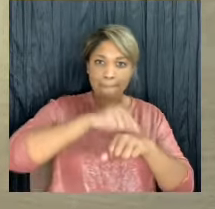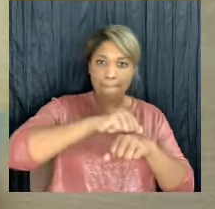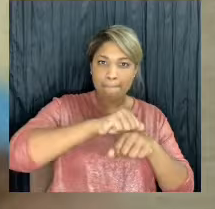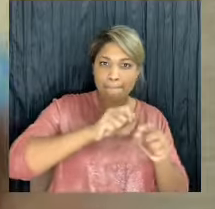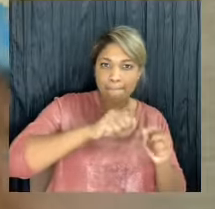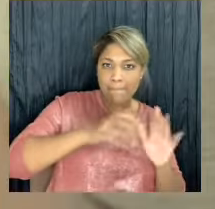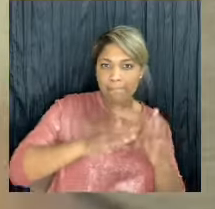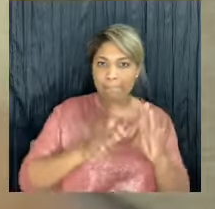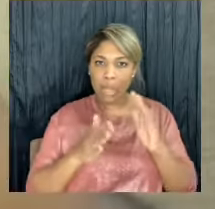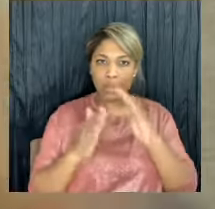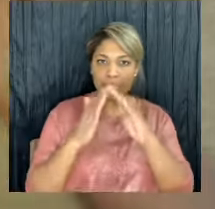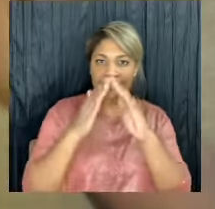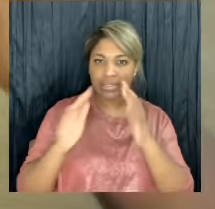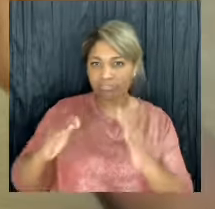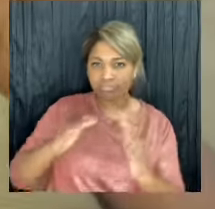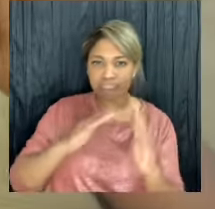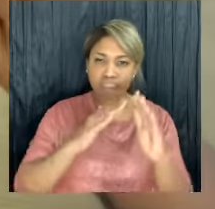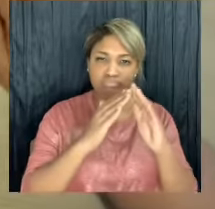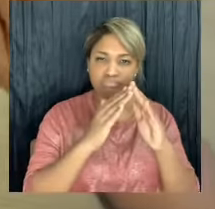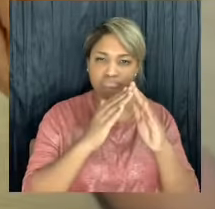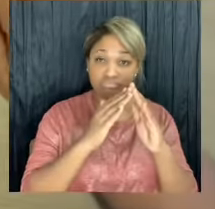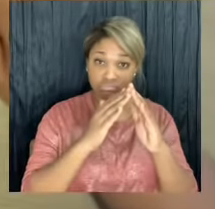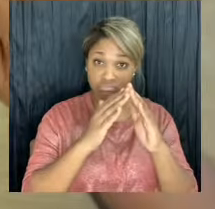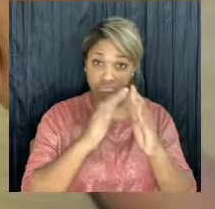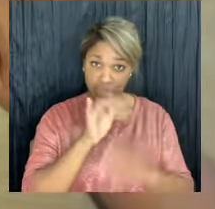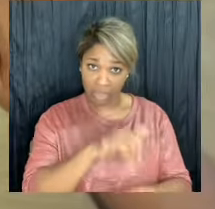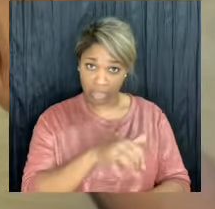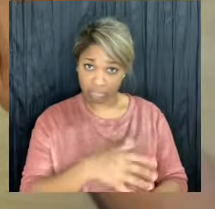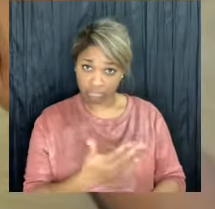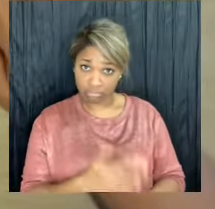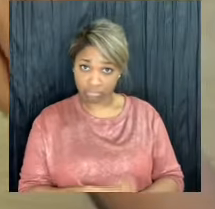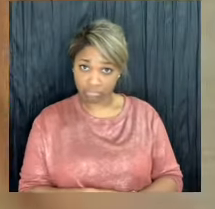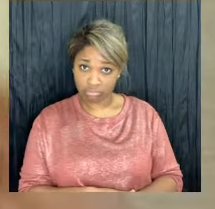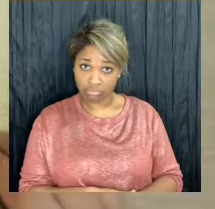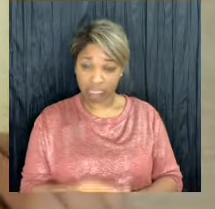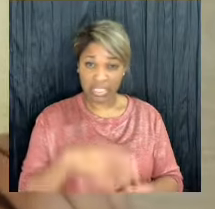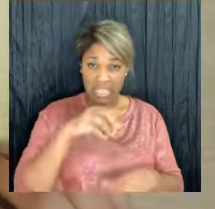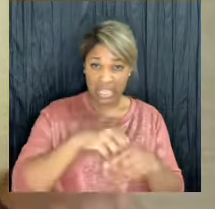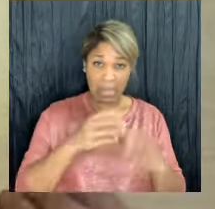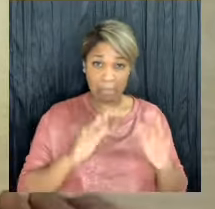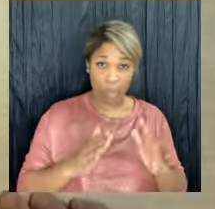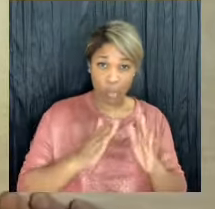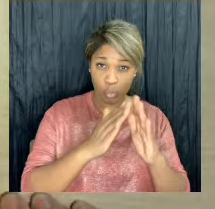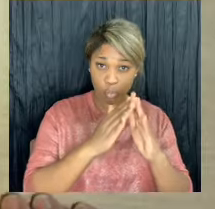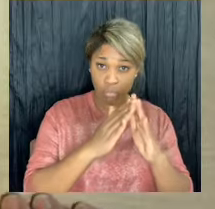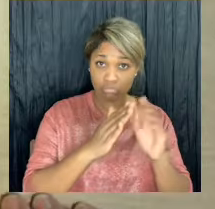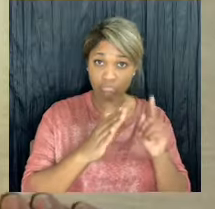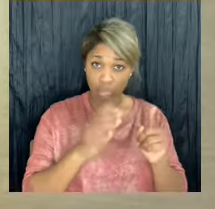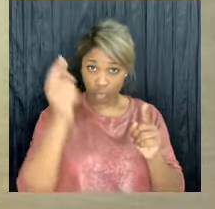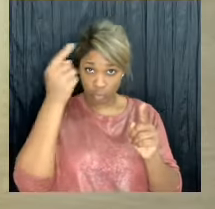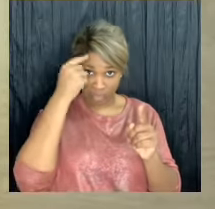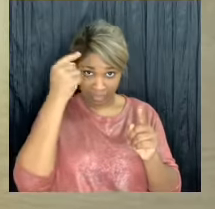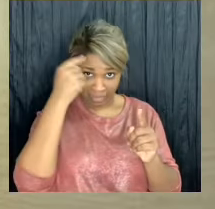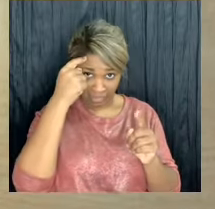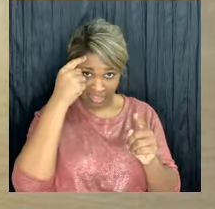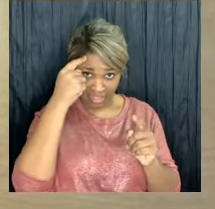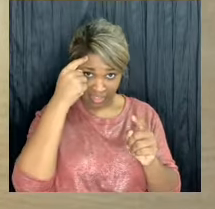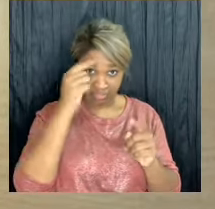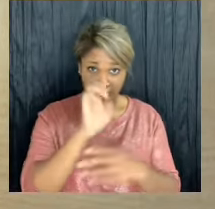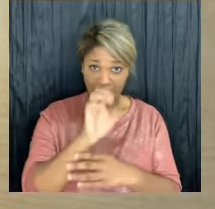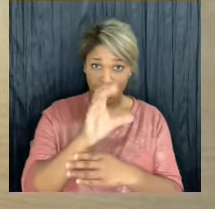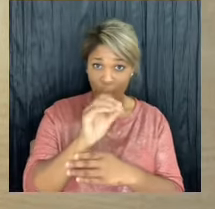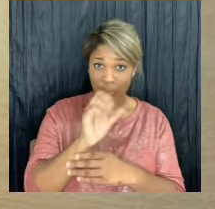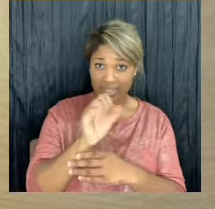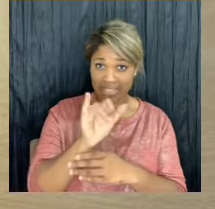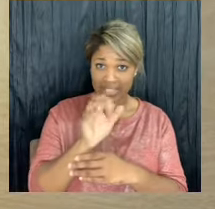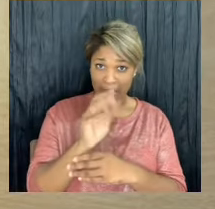mountains. What about this environment in the mountains? Do you think that there are